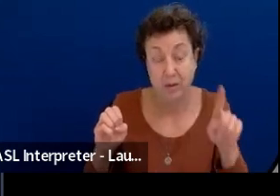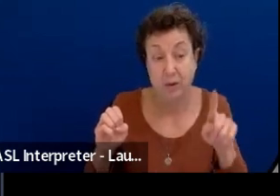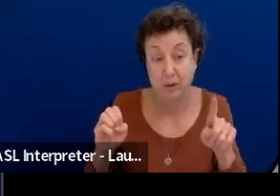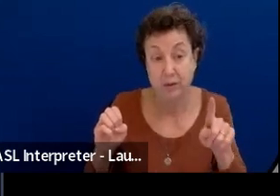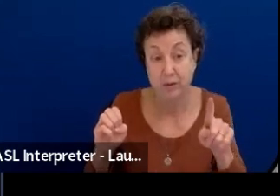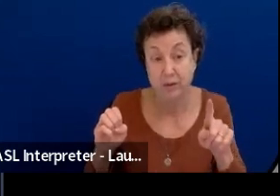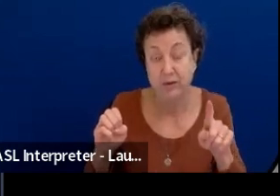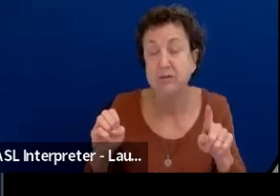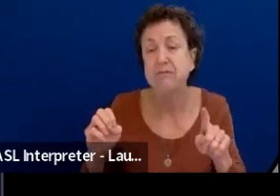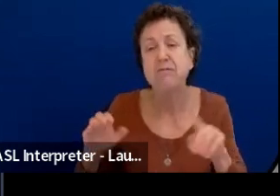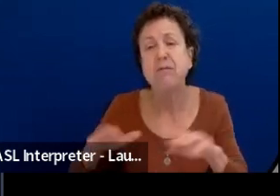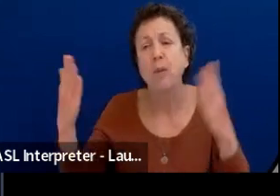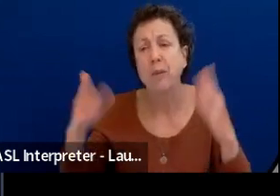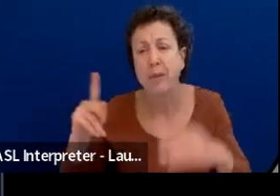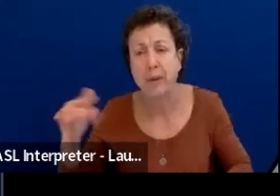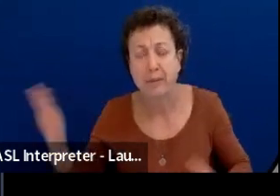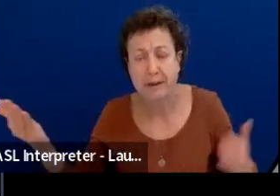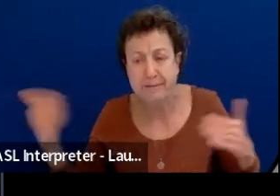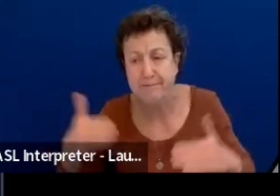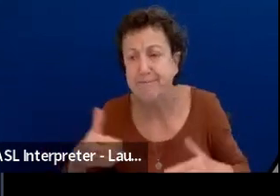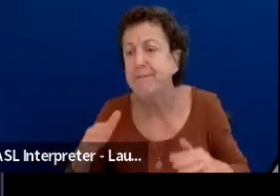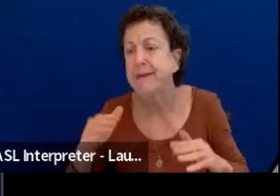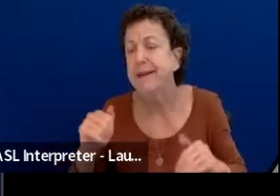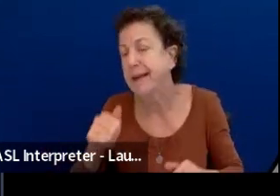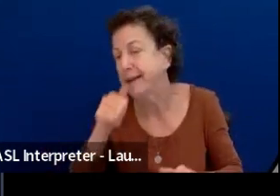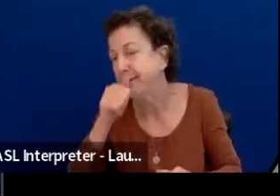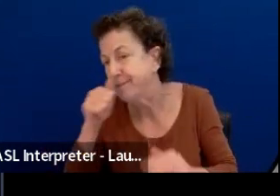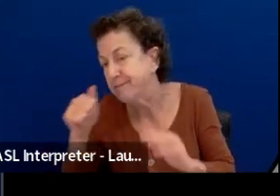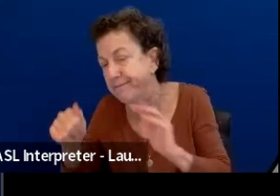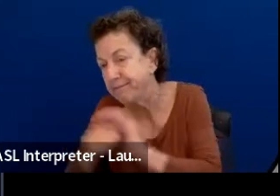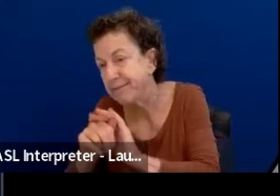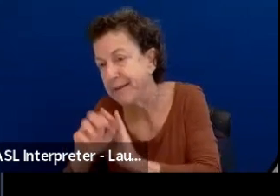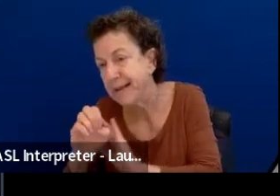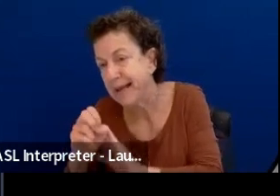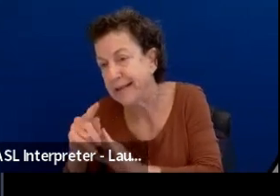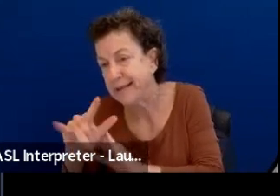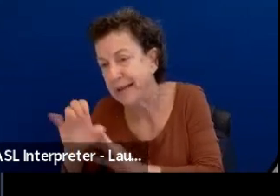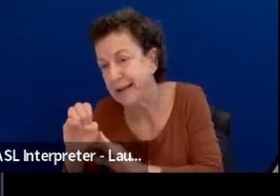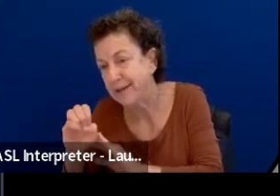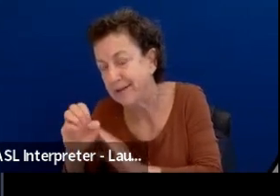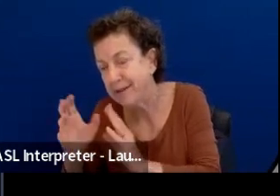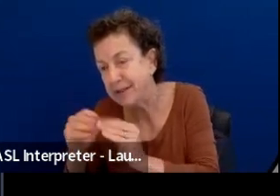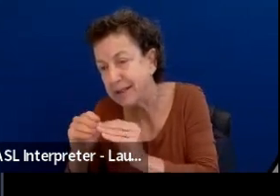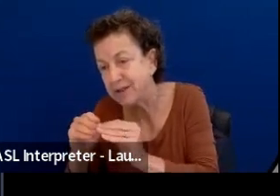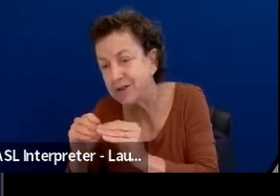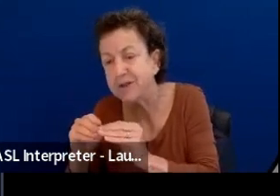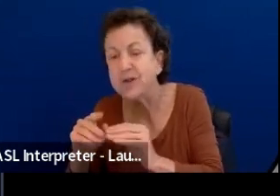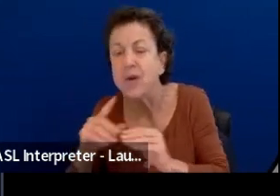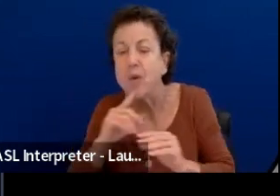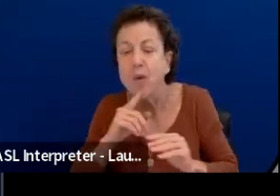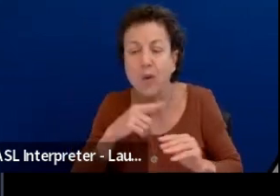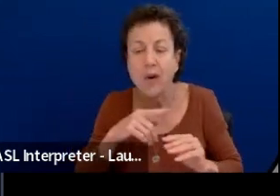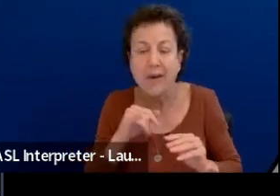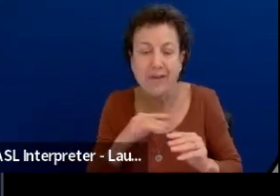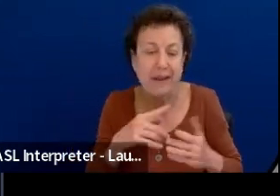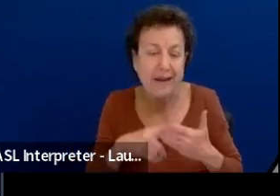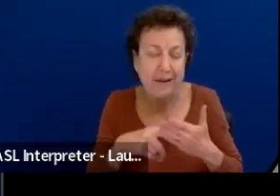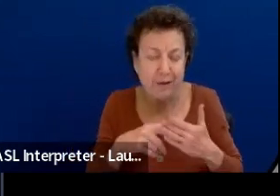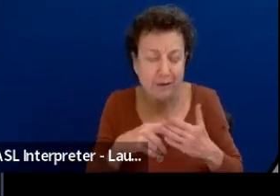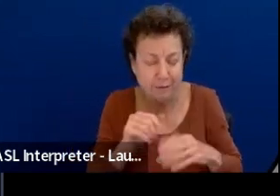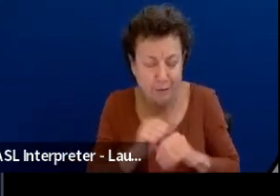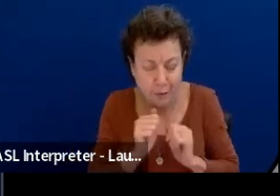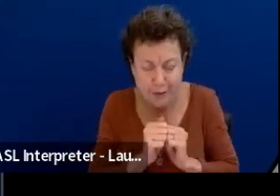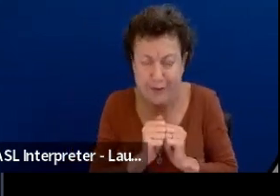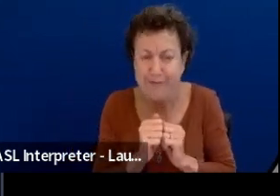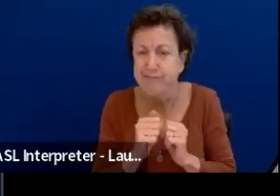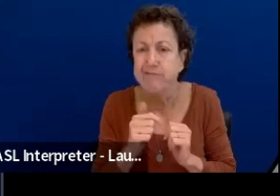public hearings, executive sessions, uh, any work sessions that need to be done. These can